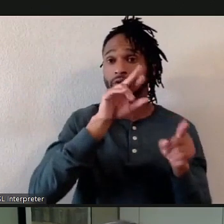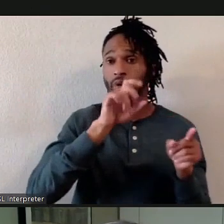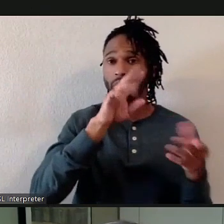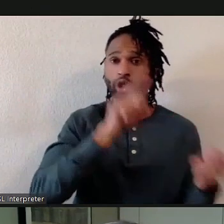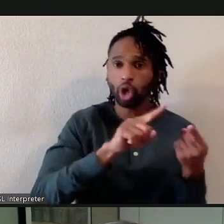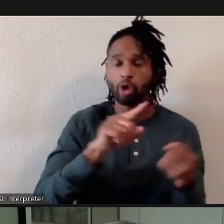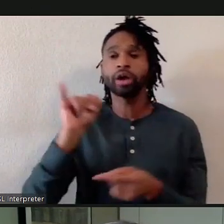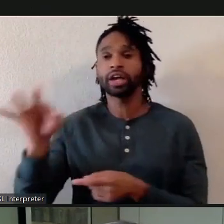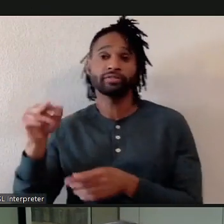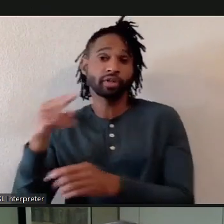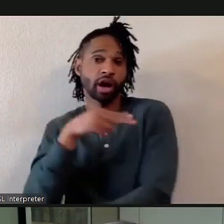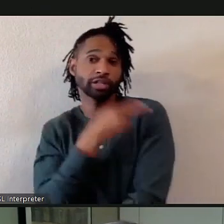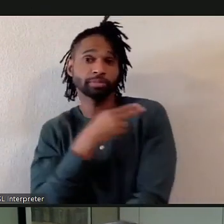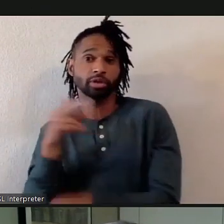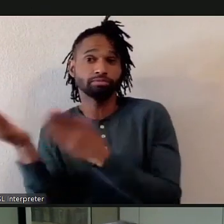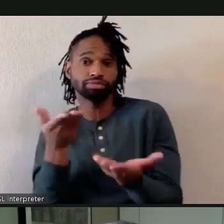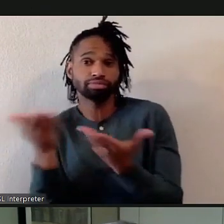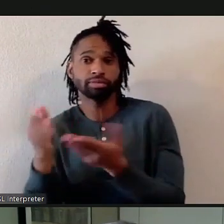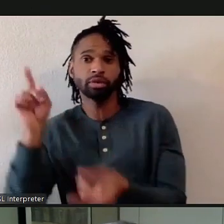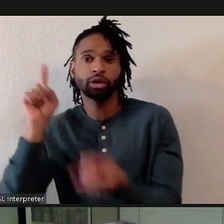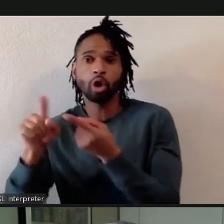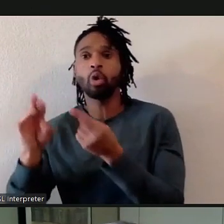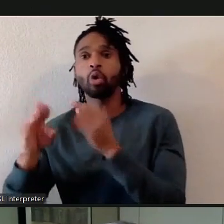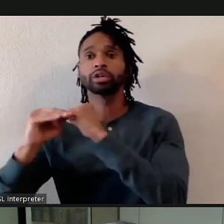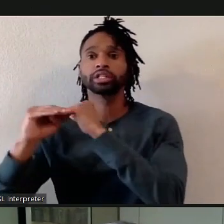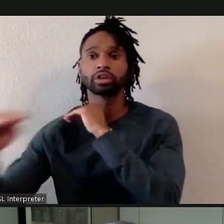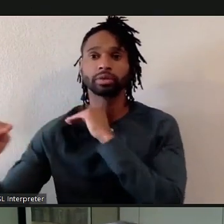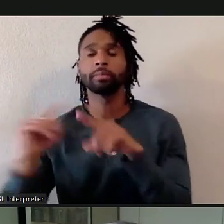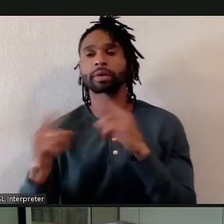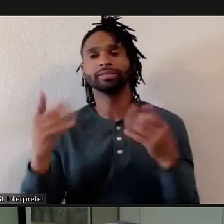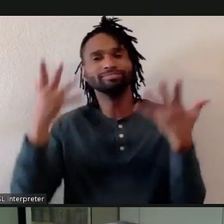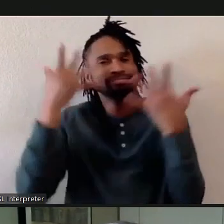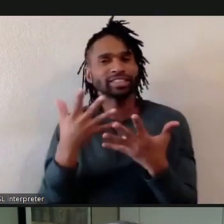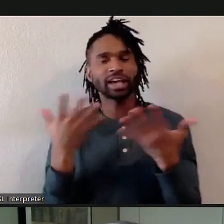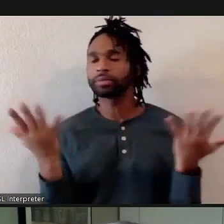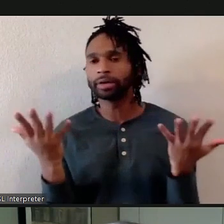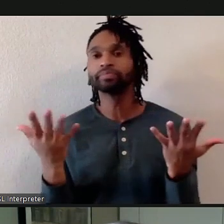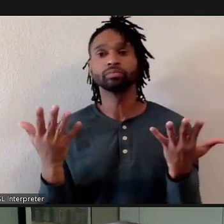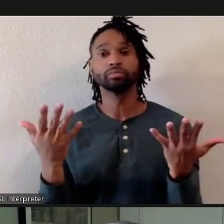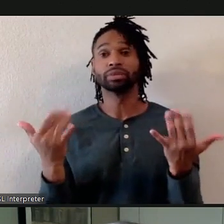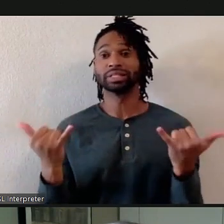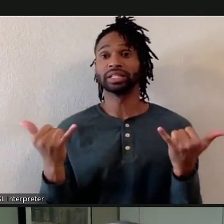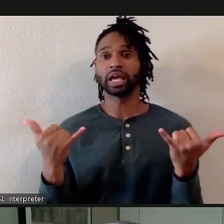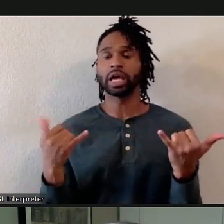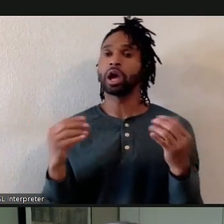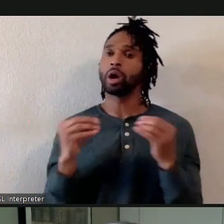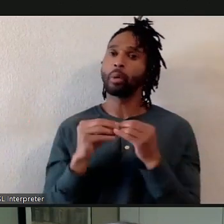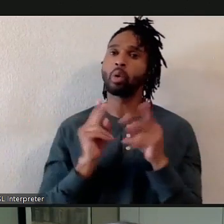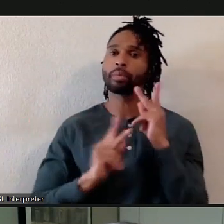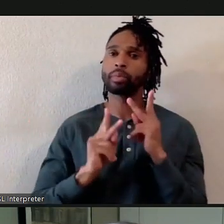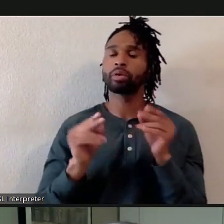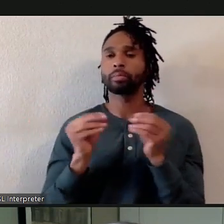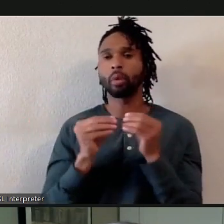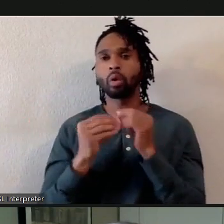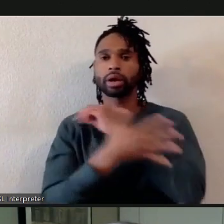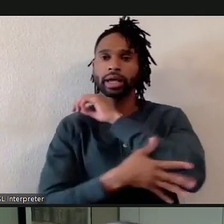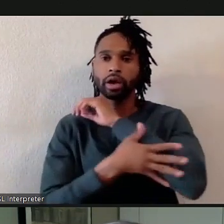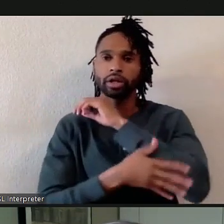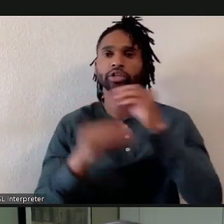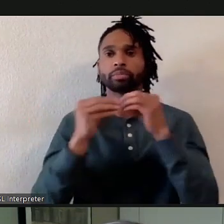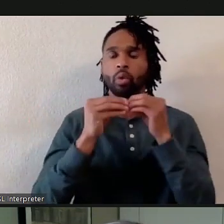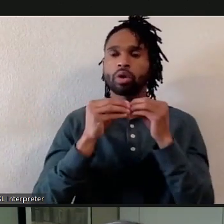were stable or decreasing. Unfortunately, today we're at a place where more and more of our counties are moving into